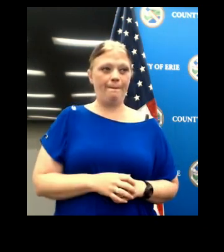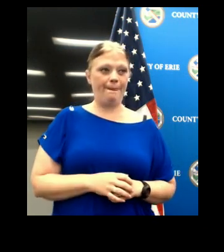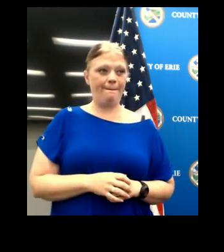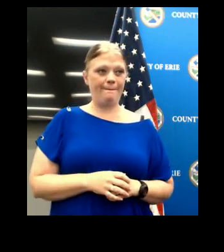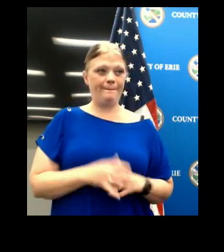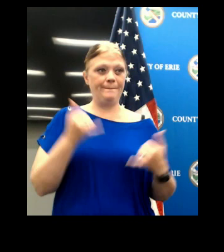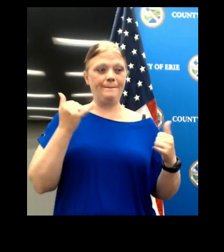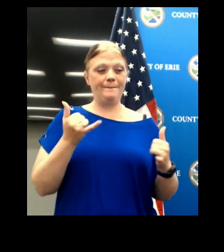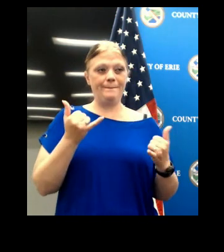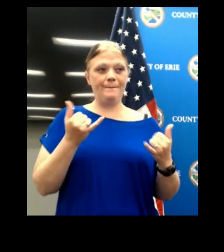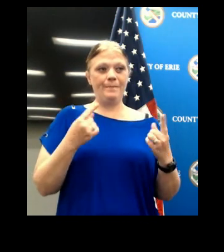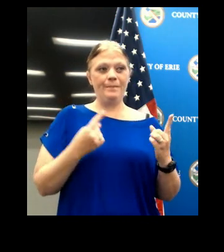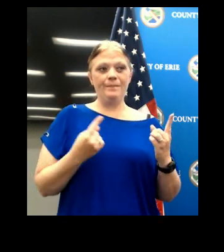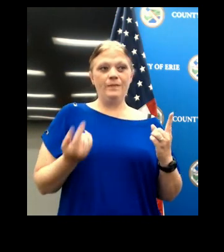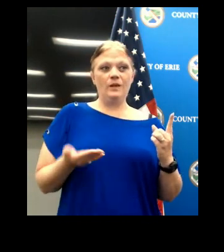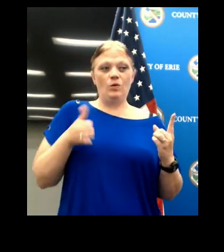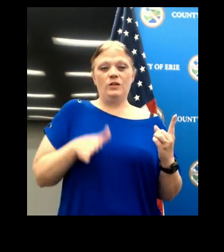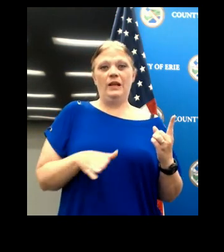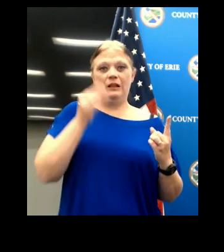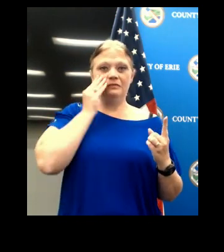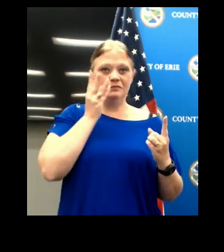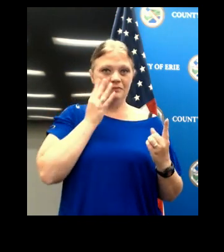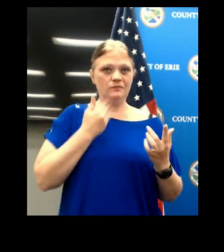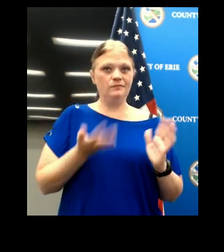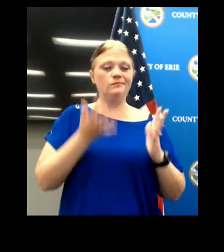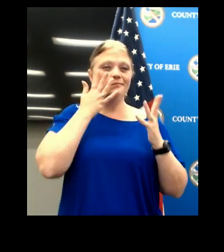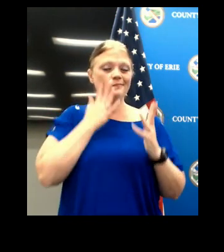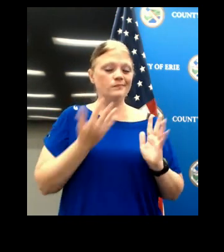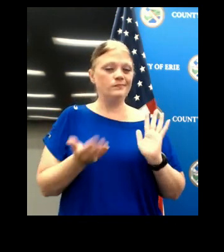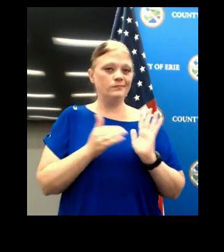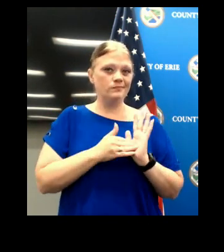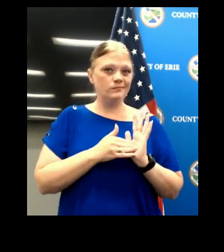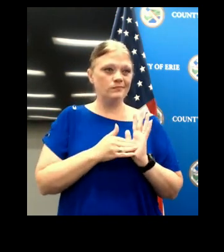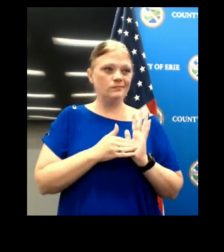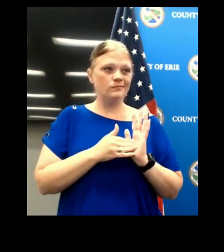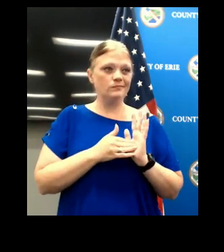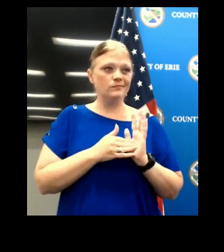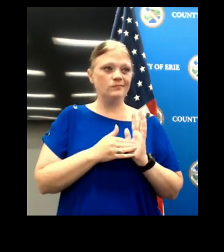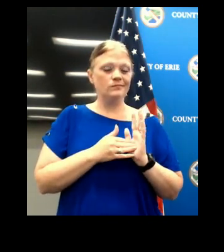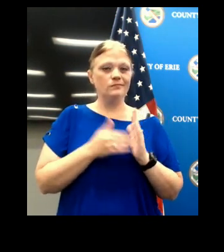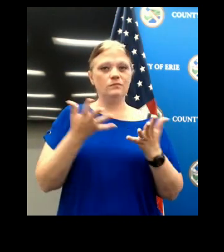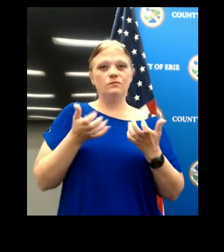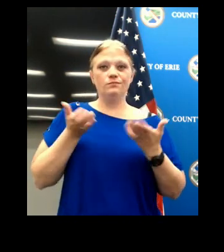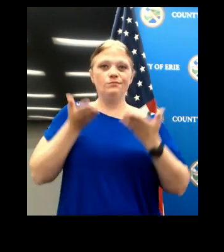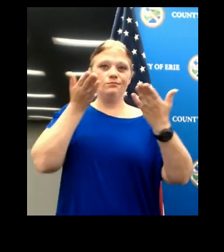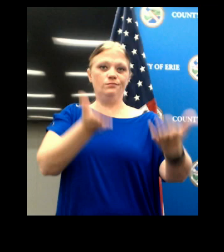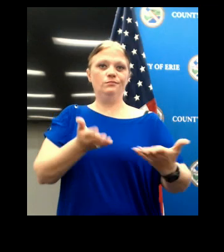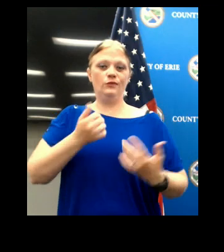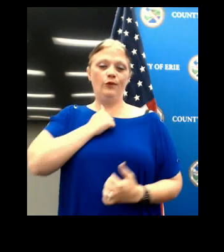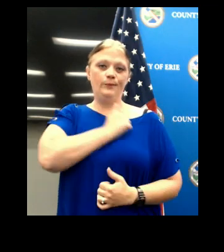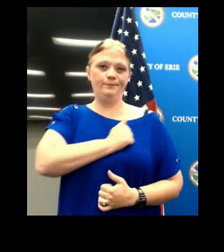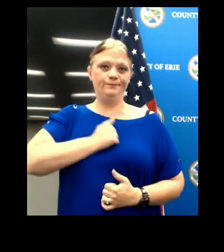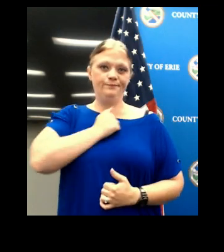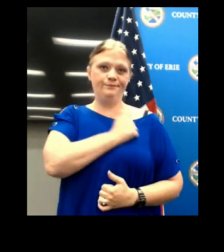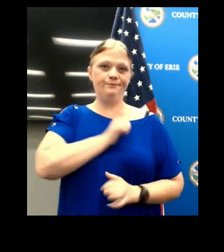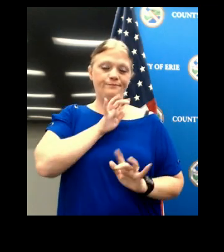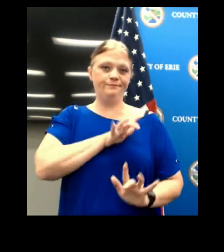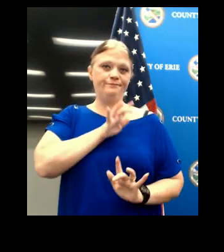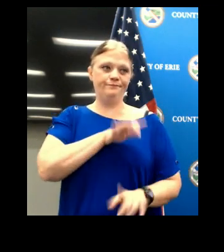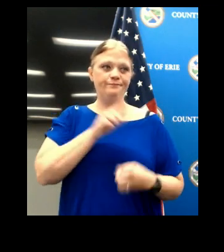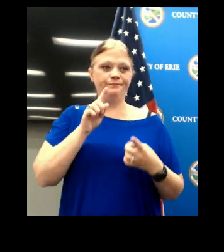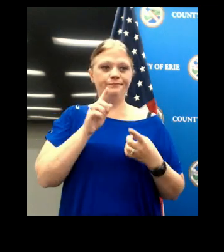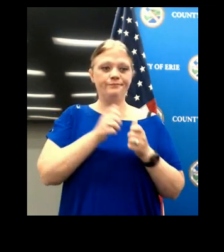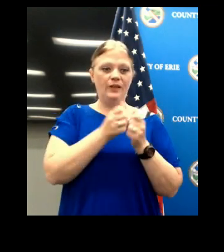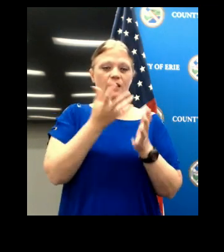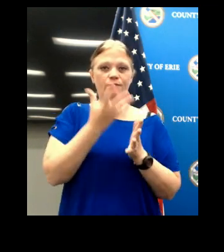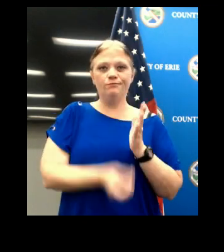our mortality data, unfortunately, again, we just want to call out our condolences to people who've lost friends and family